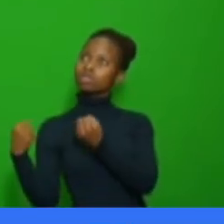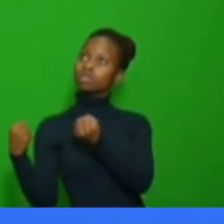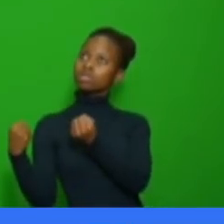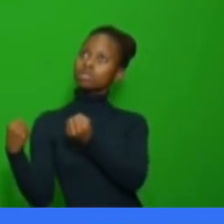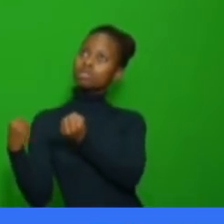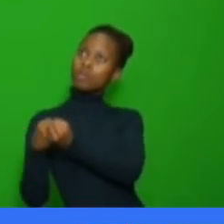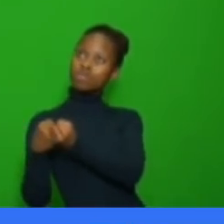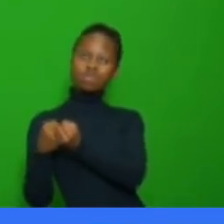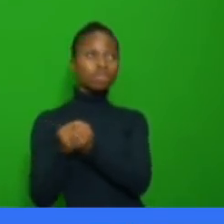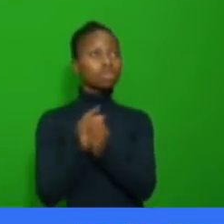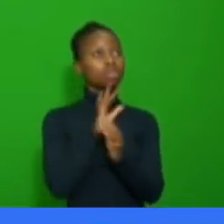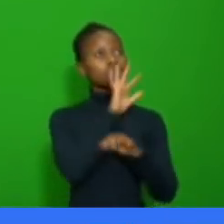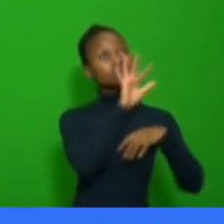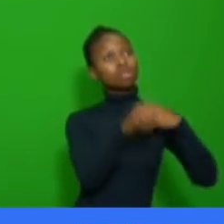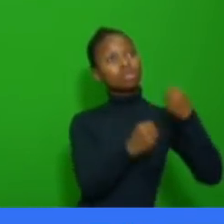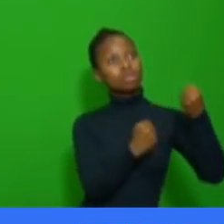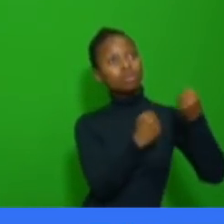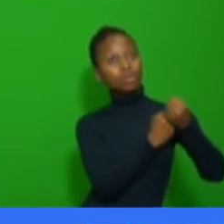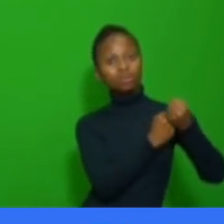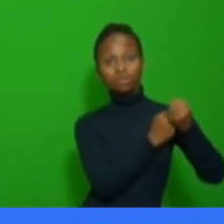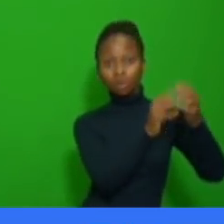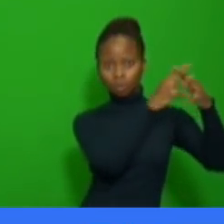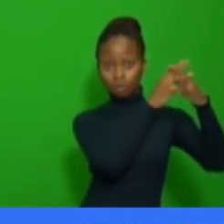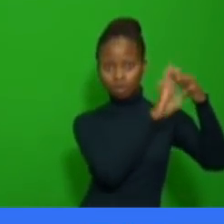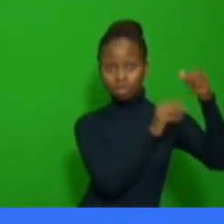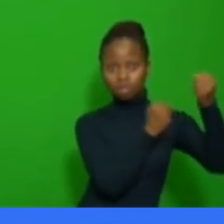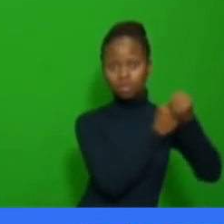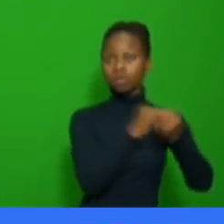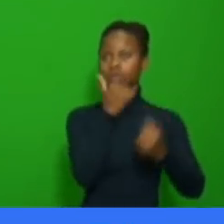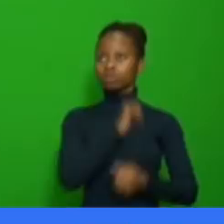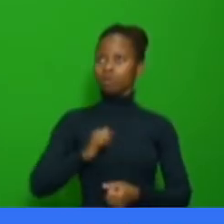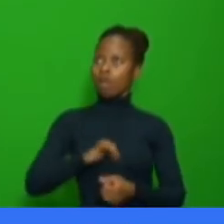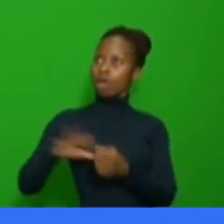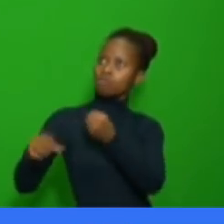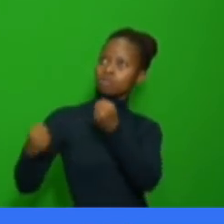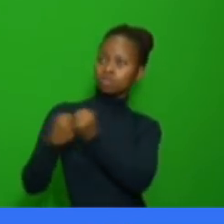they are protecting their own producers.